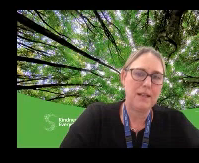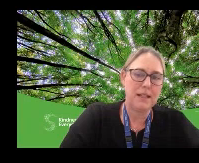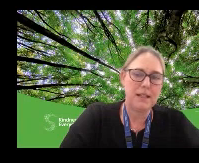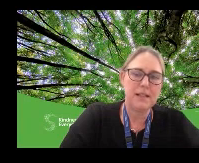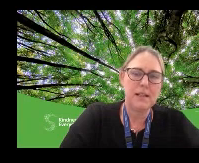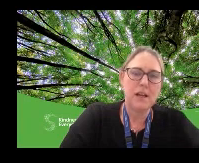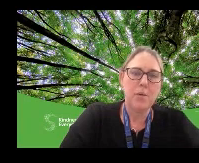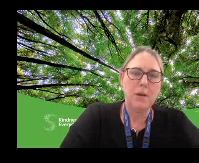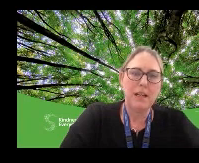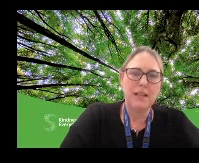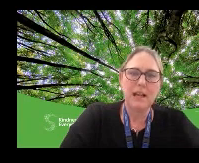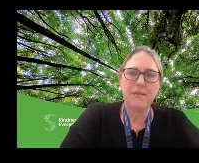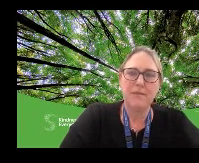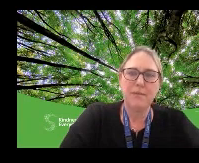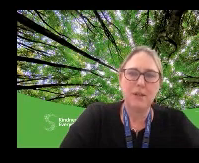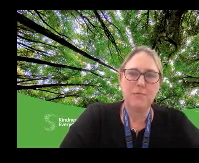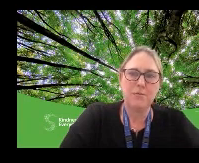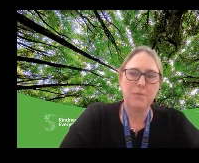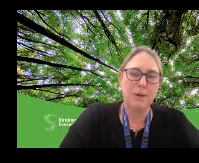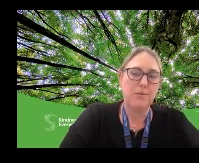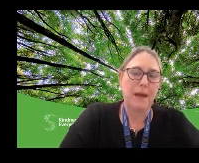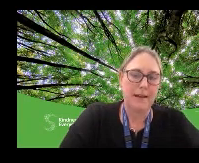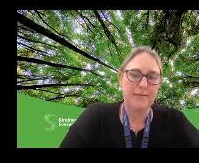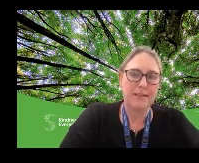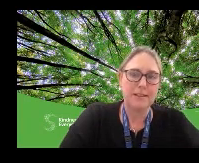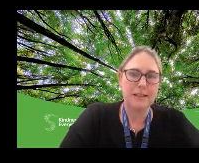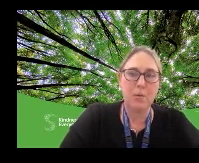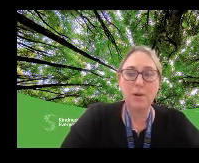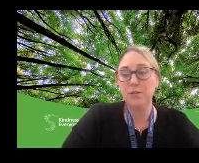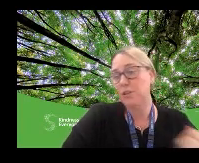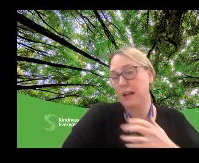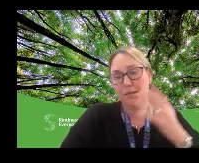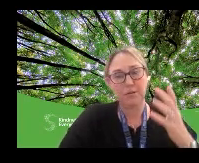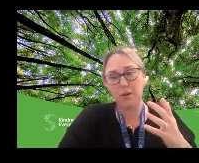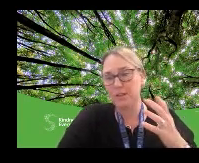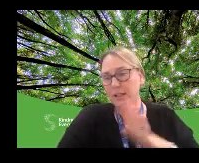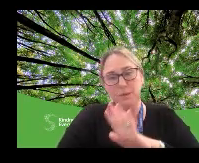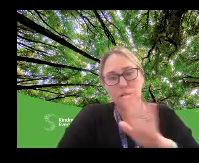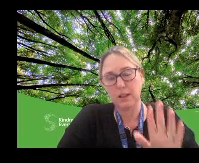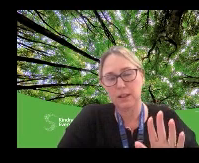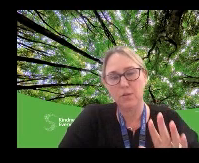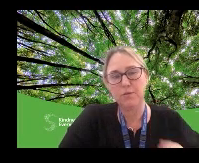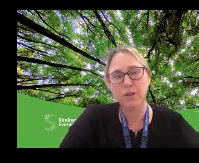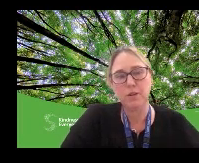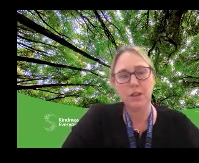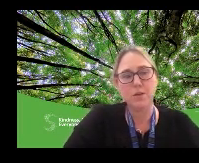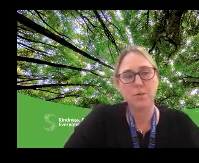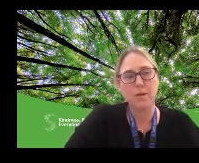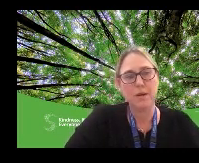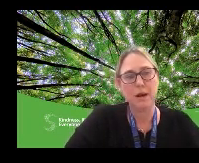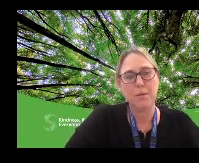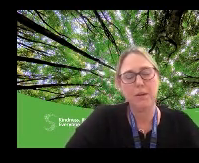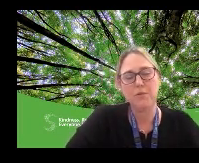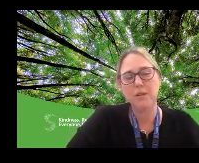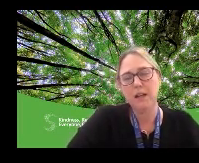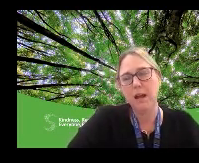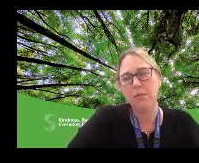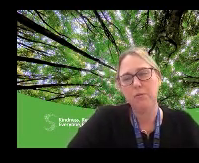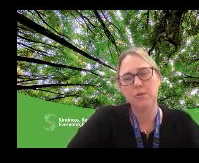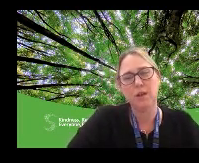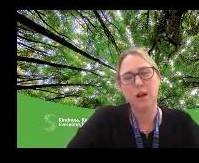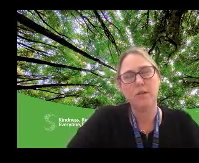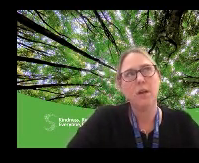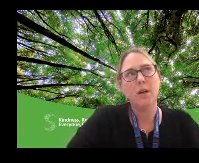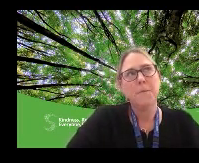are separated, we need to have information from both parents. Now, we'll do that through our assessment, so it's not for you guys to worry about, but it's